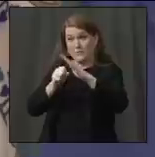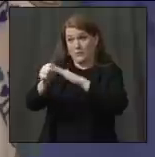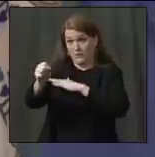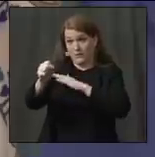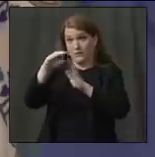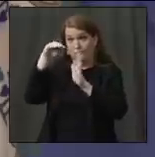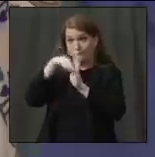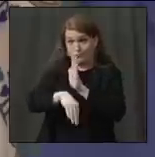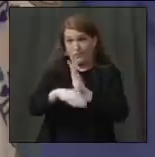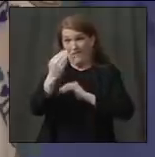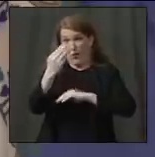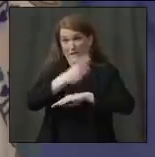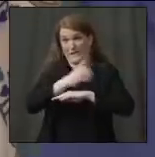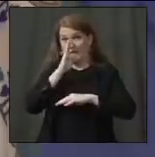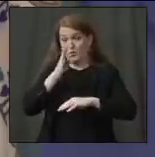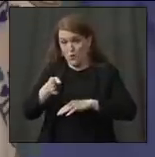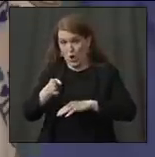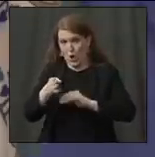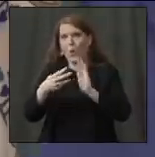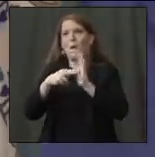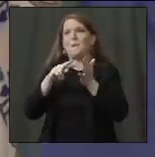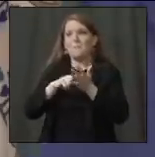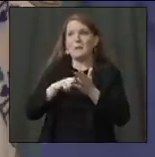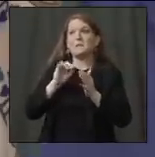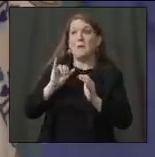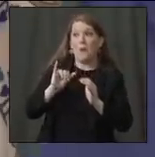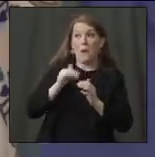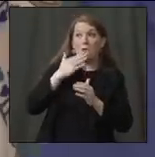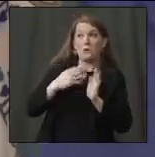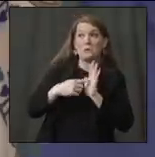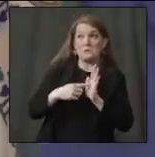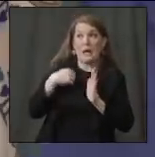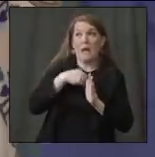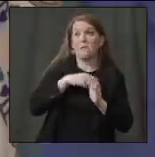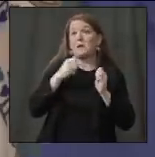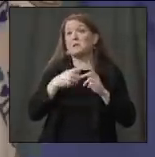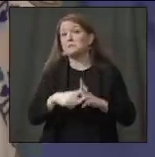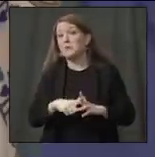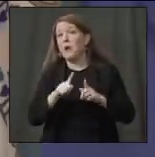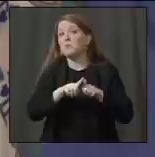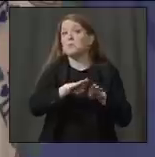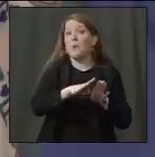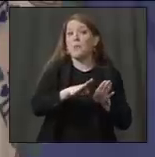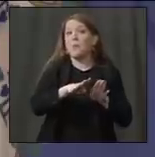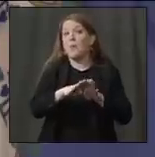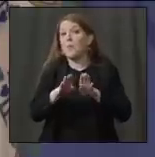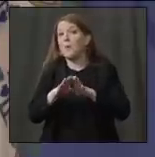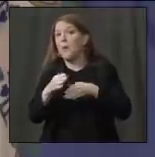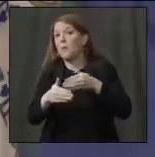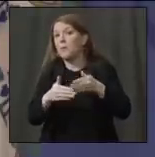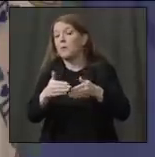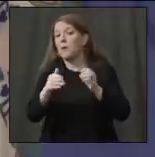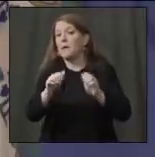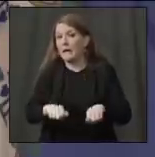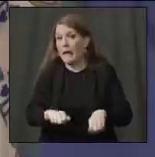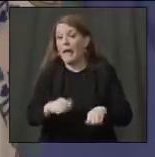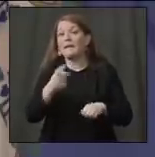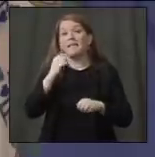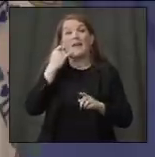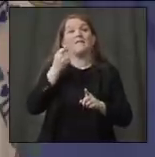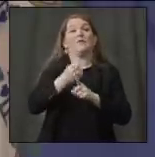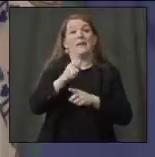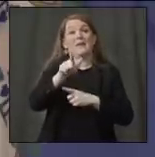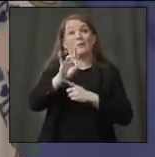space where perhaps you can start thinking about opening some things up on a limited basis. 28 days gives you a lot more